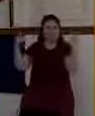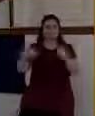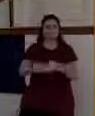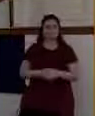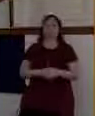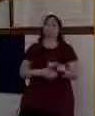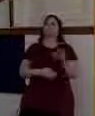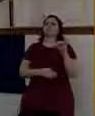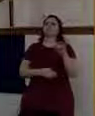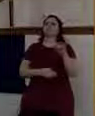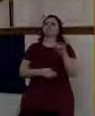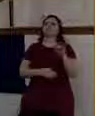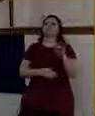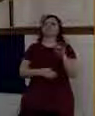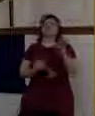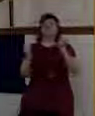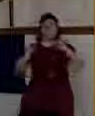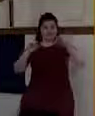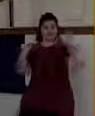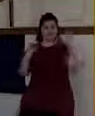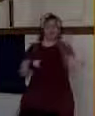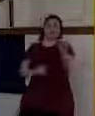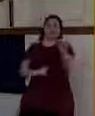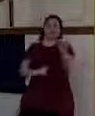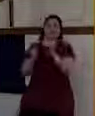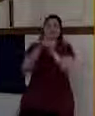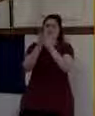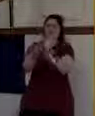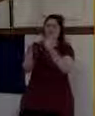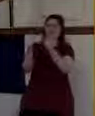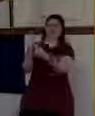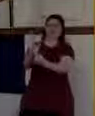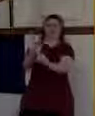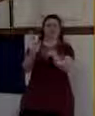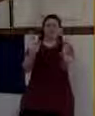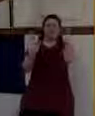But you know, that shouldn't surprise us, because what does the Bible say? When Satan comes, he comes